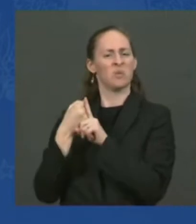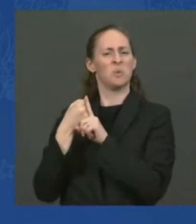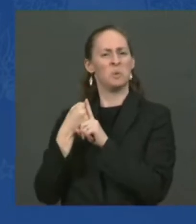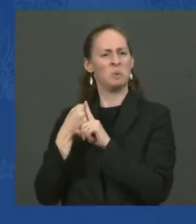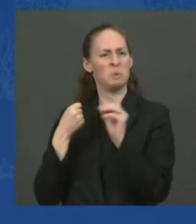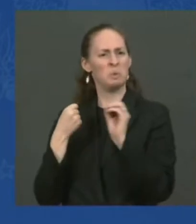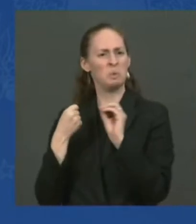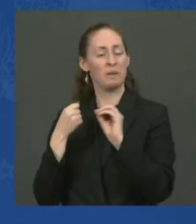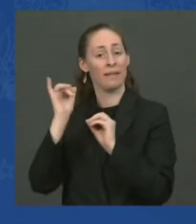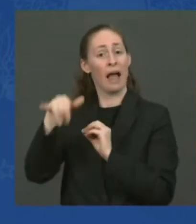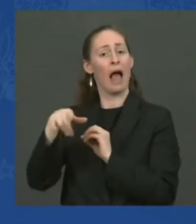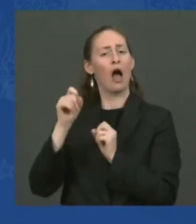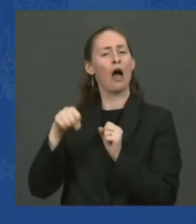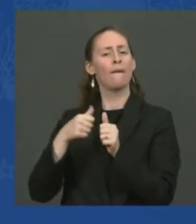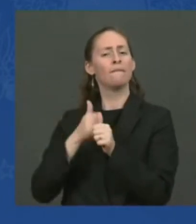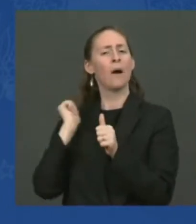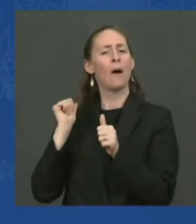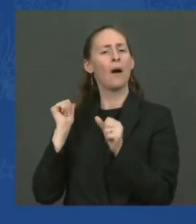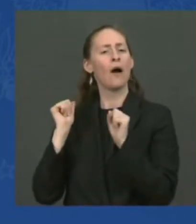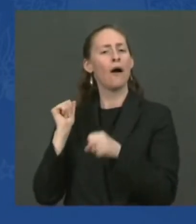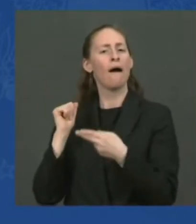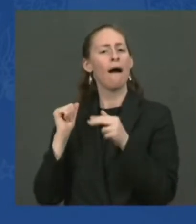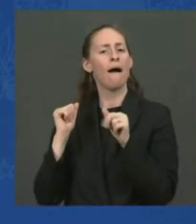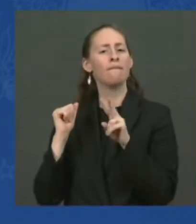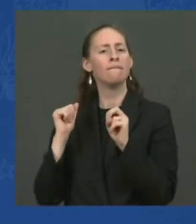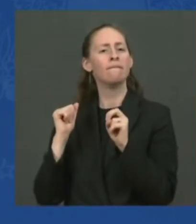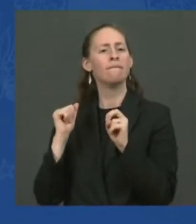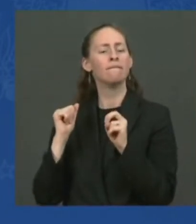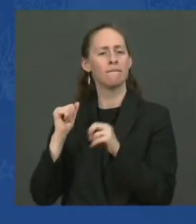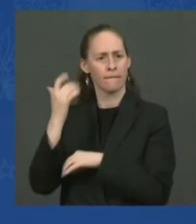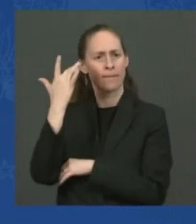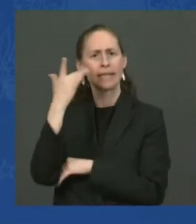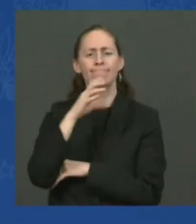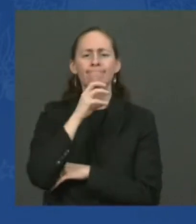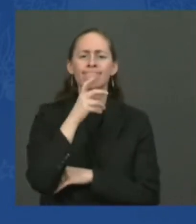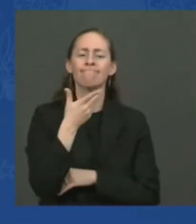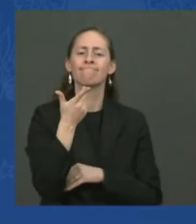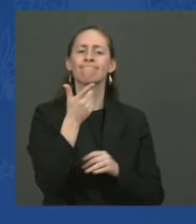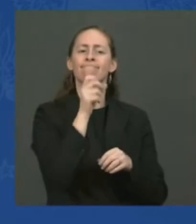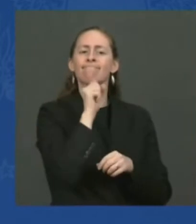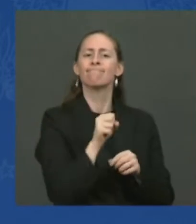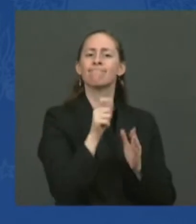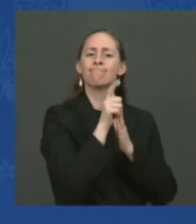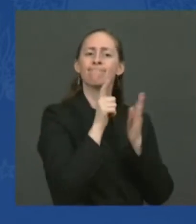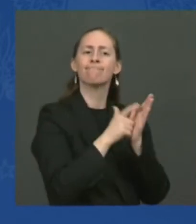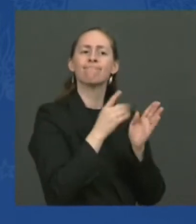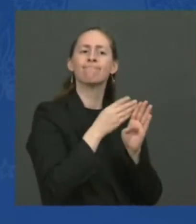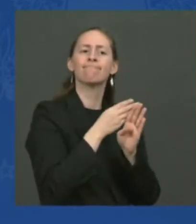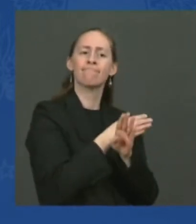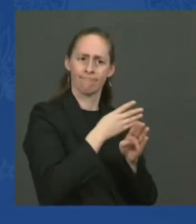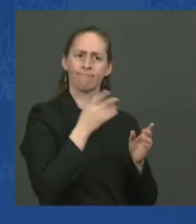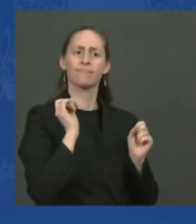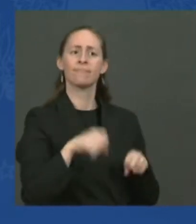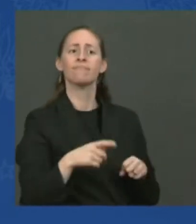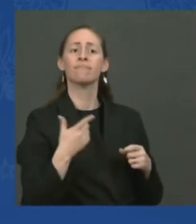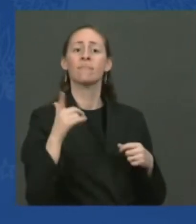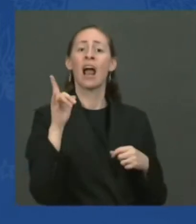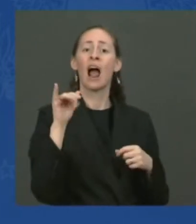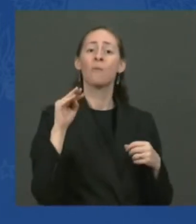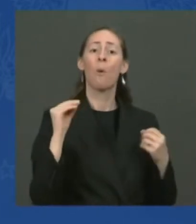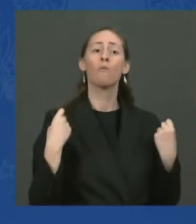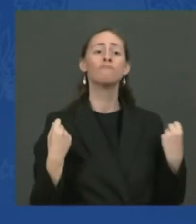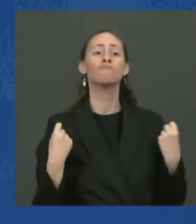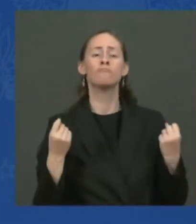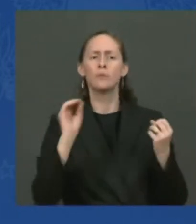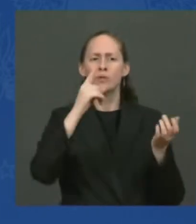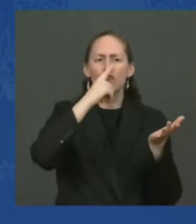tragedy stemming from outdated federal rules and loopholes that allowed dangerous limos to operate on the road unchecked. In the